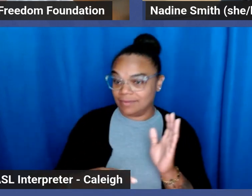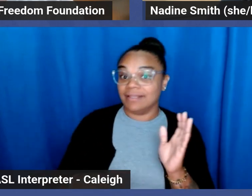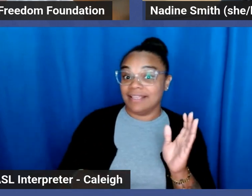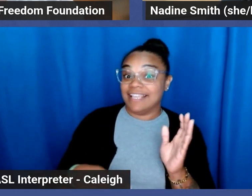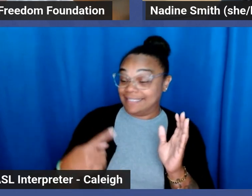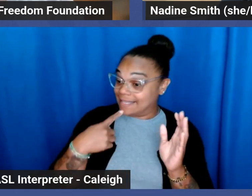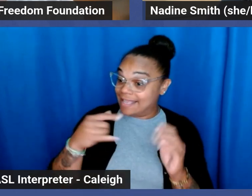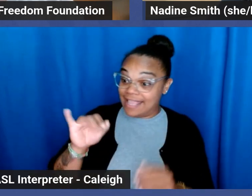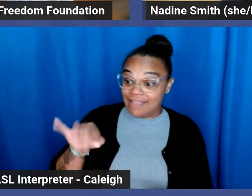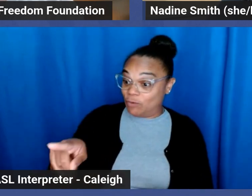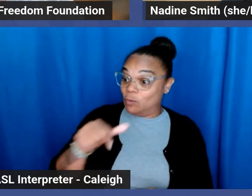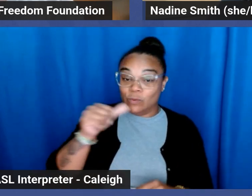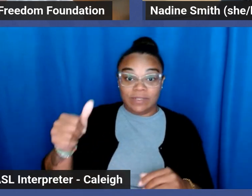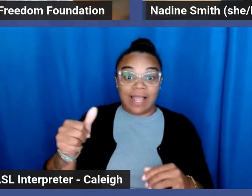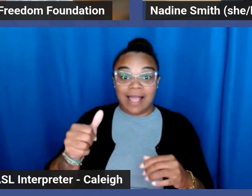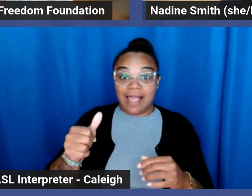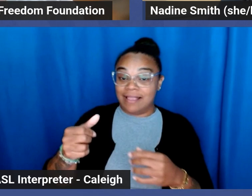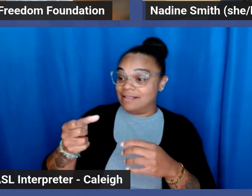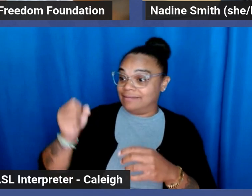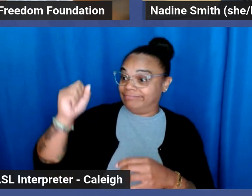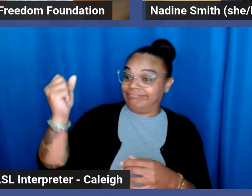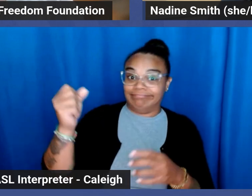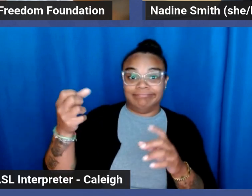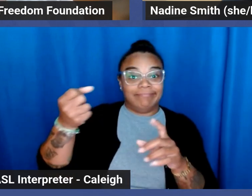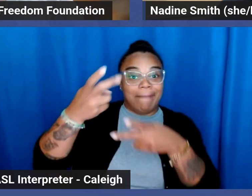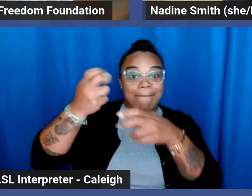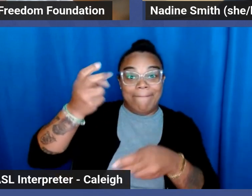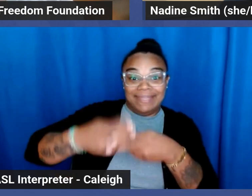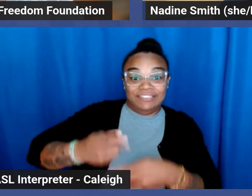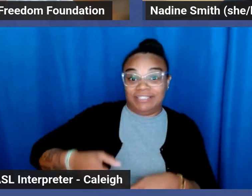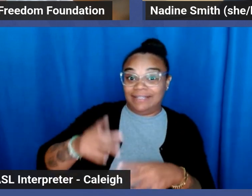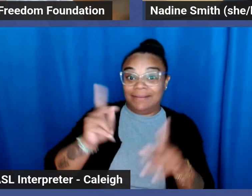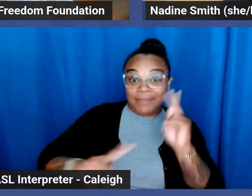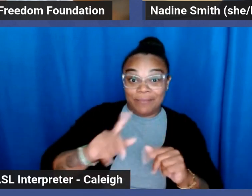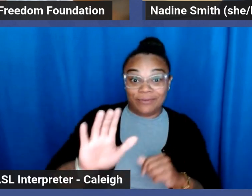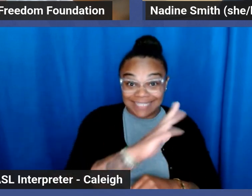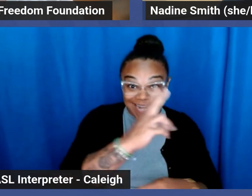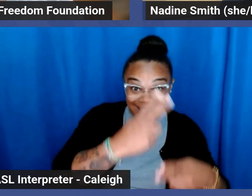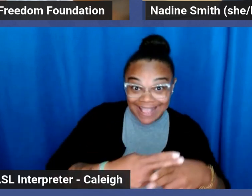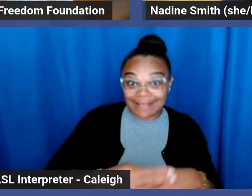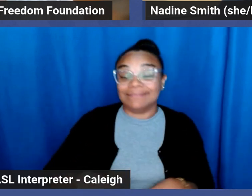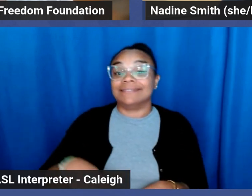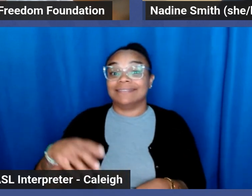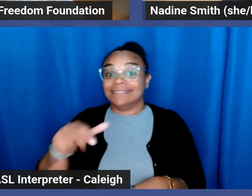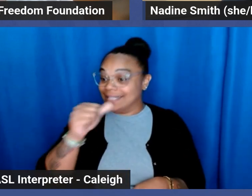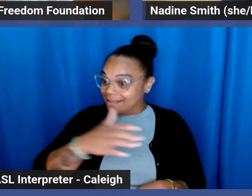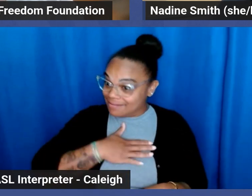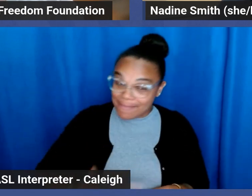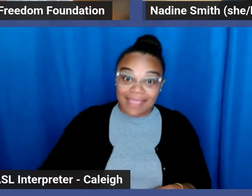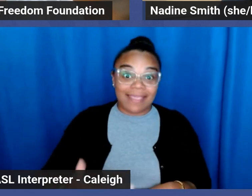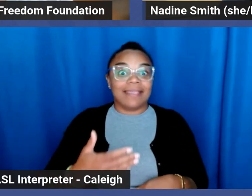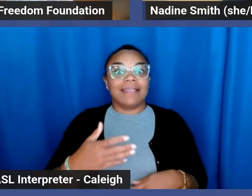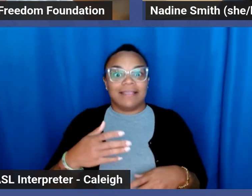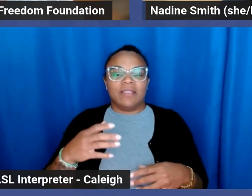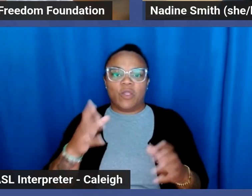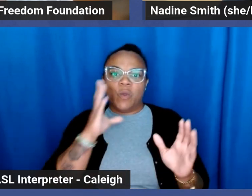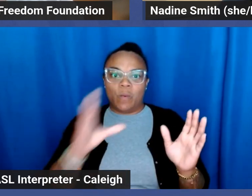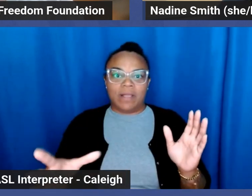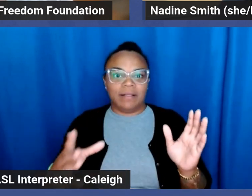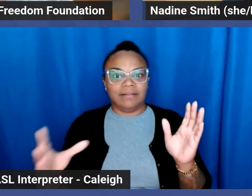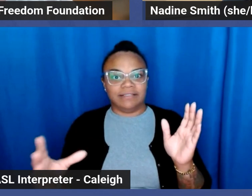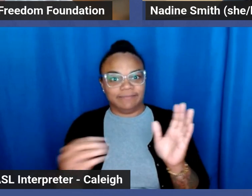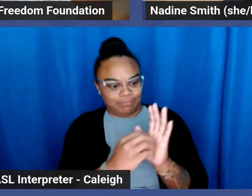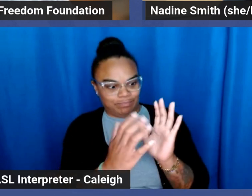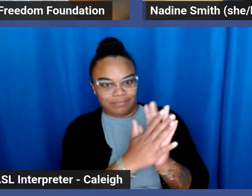admit that I was in a homosexual relationship, the headline in that newspaper would be, local pervert,